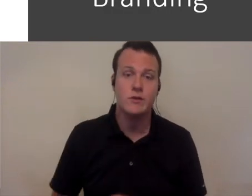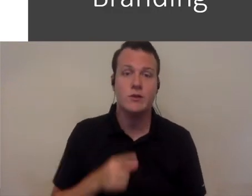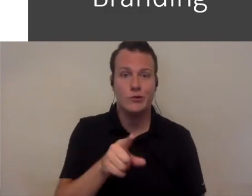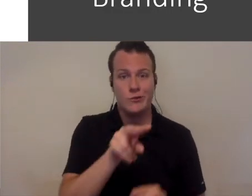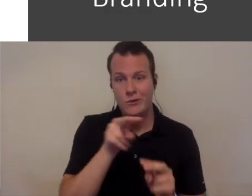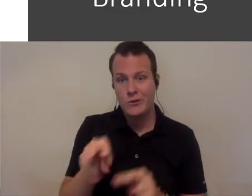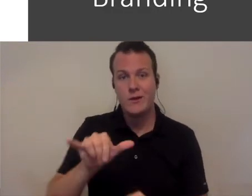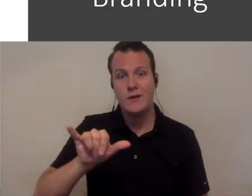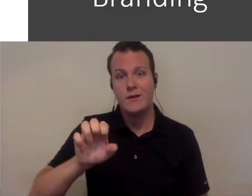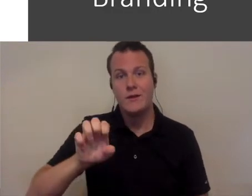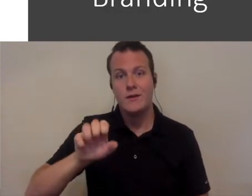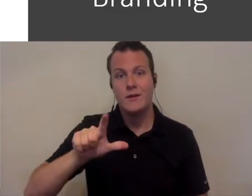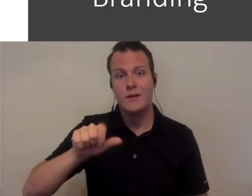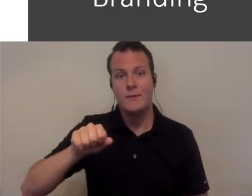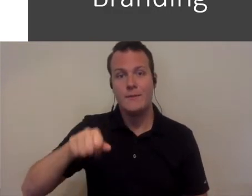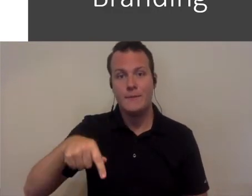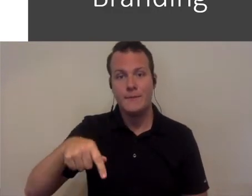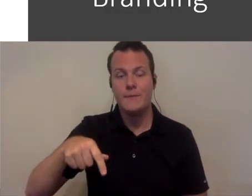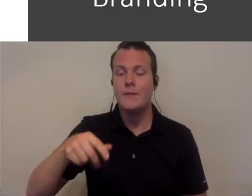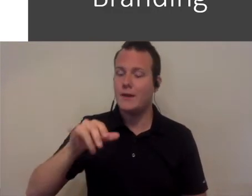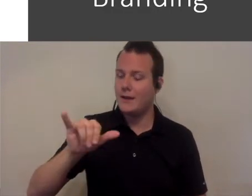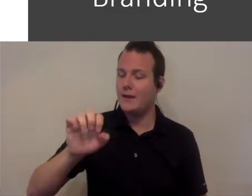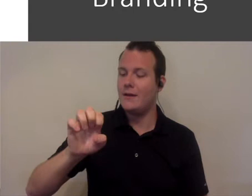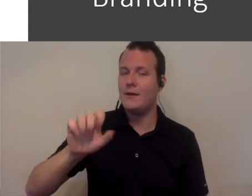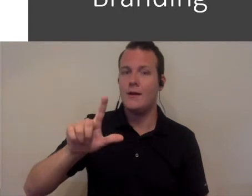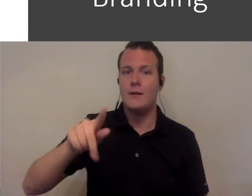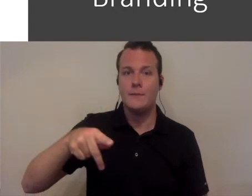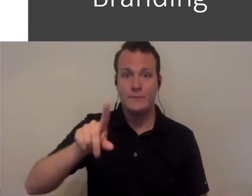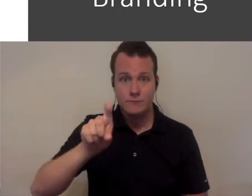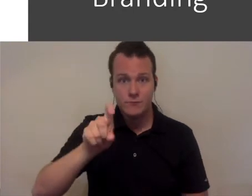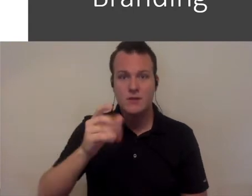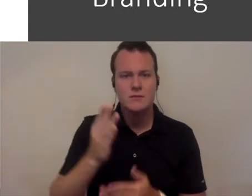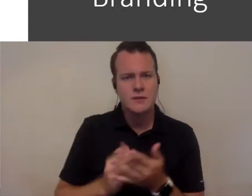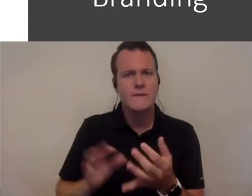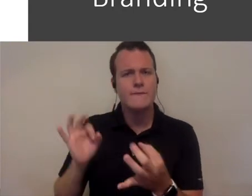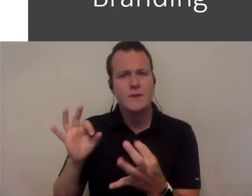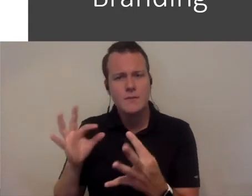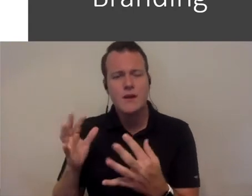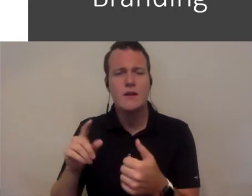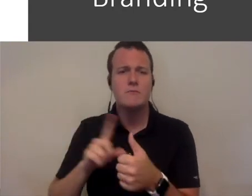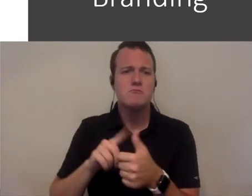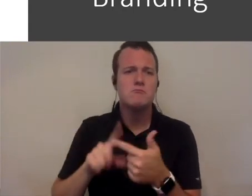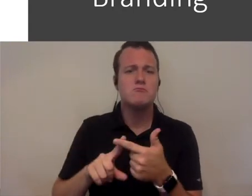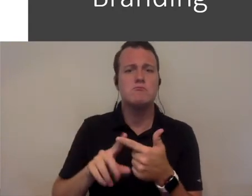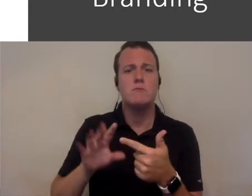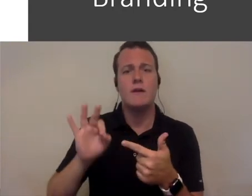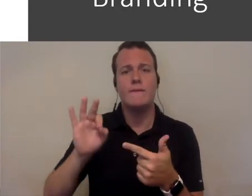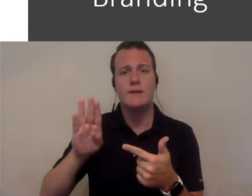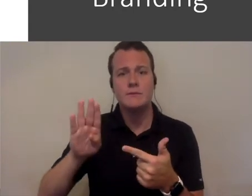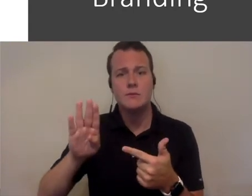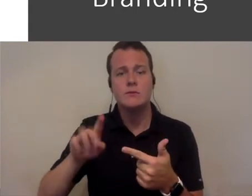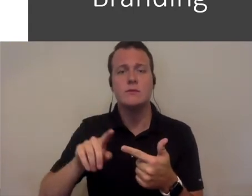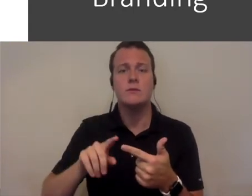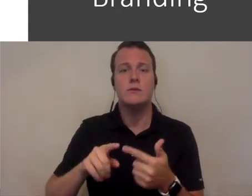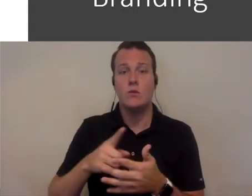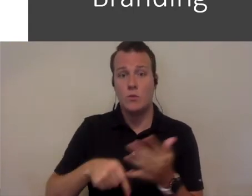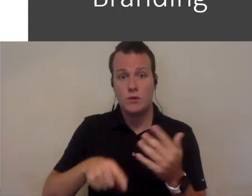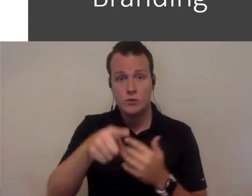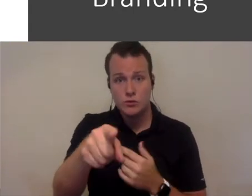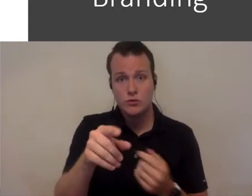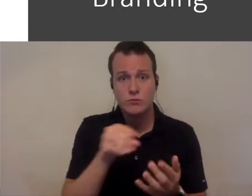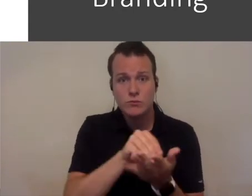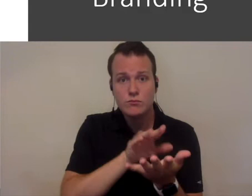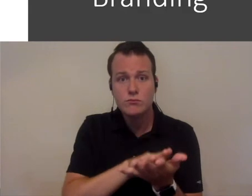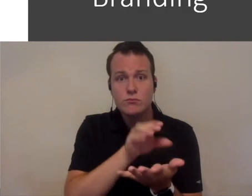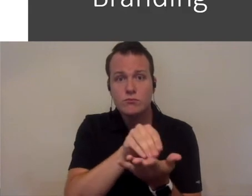Yelp and some of the feedback that Yelp has? You know, Facebook. What are you saying on Facebook?